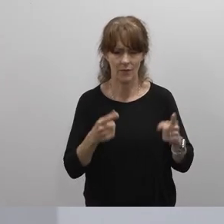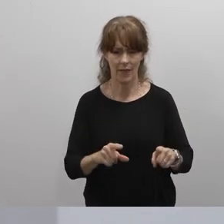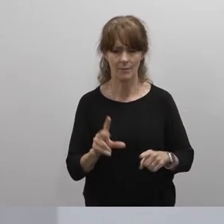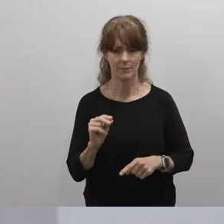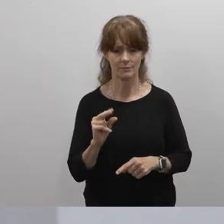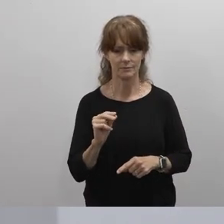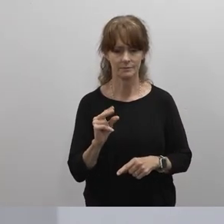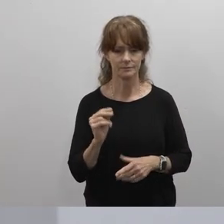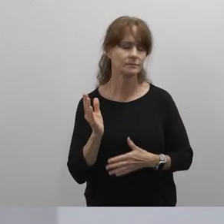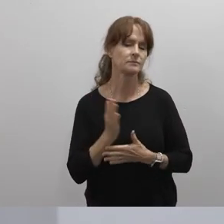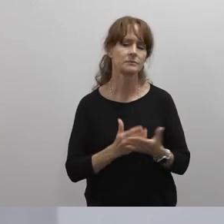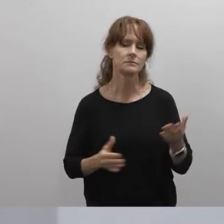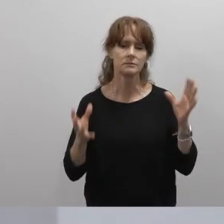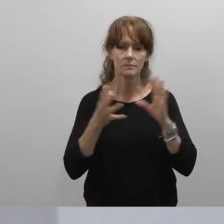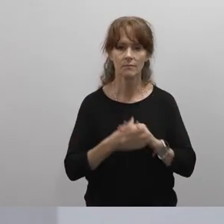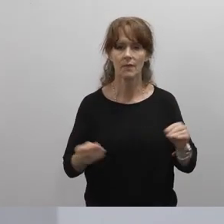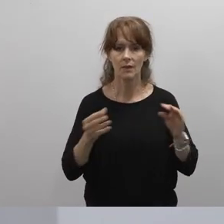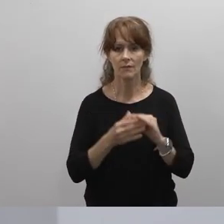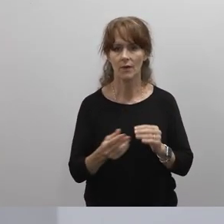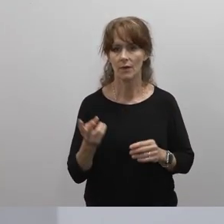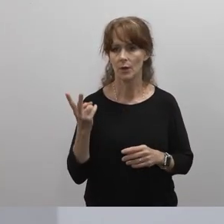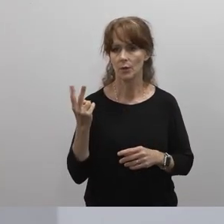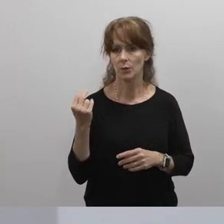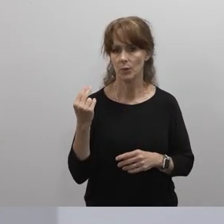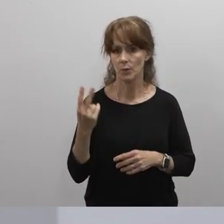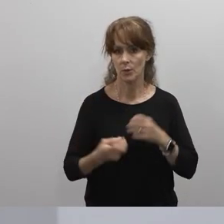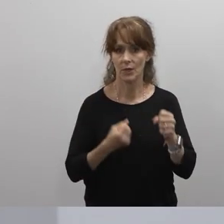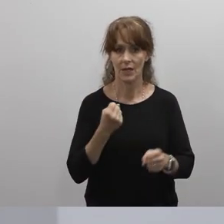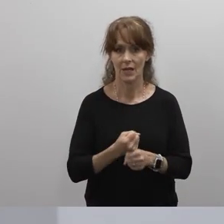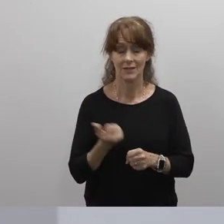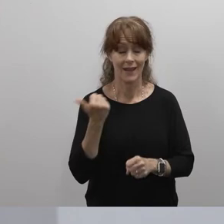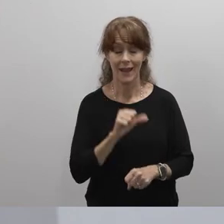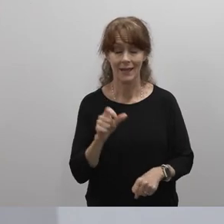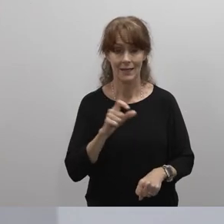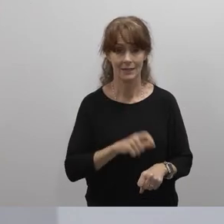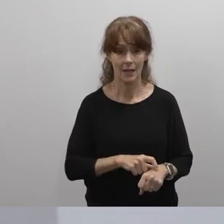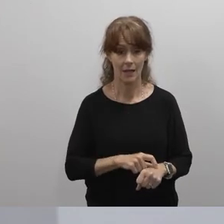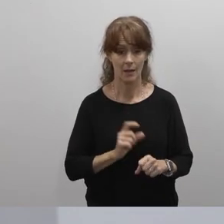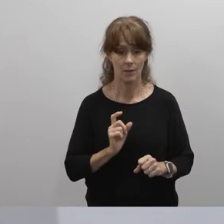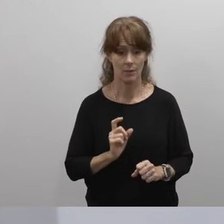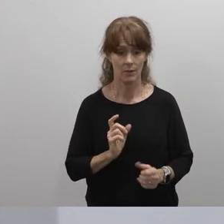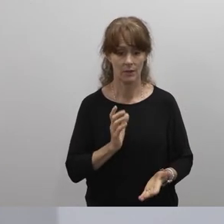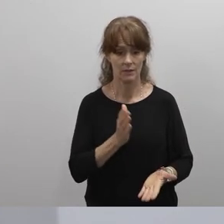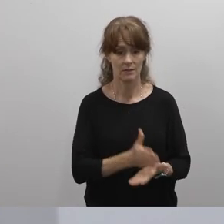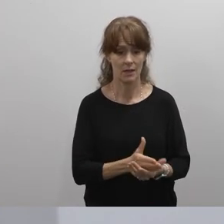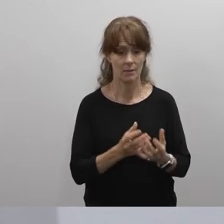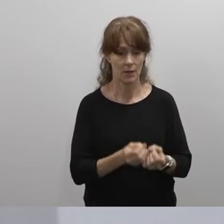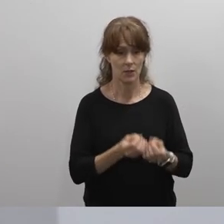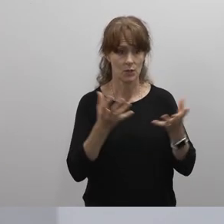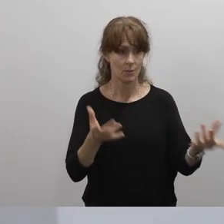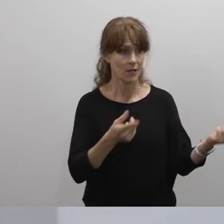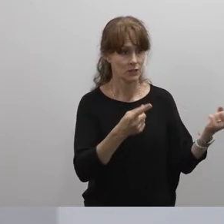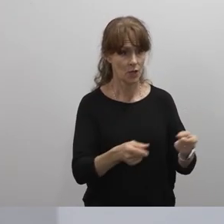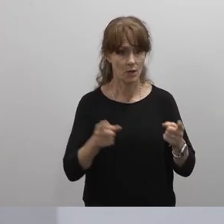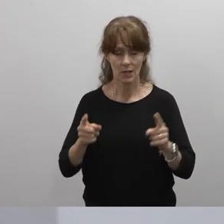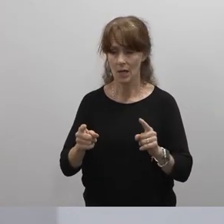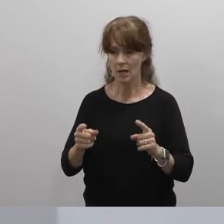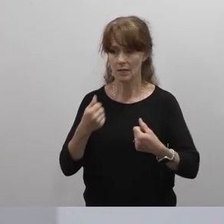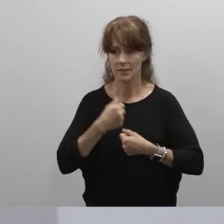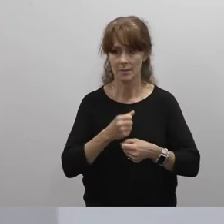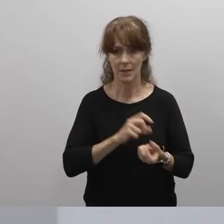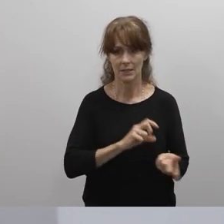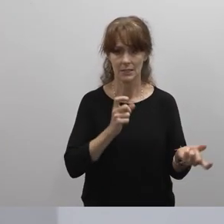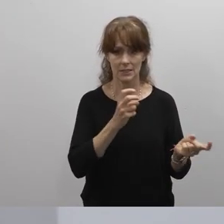I think that's part of the story of the last 2 years, is at any point we could have stopped and said, there's too much going on to make